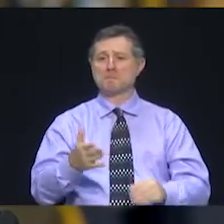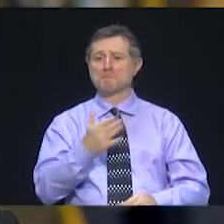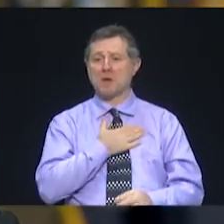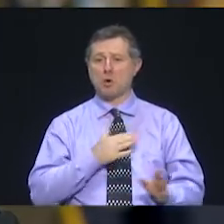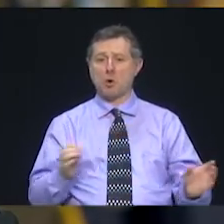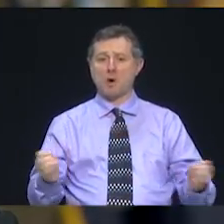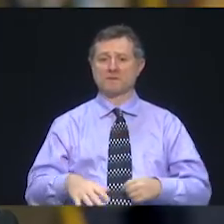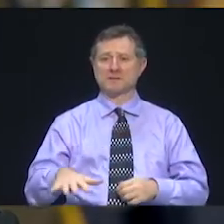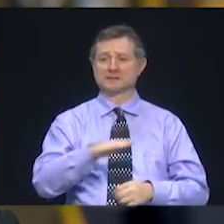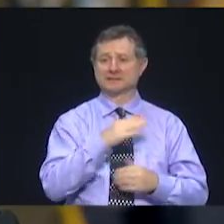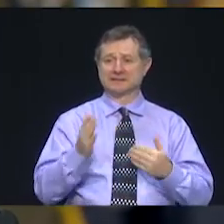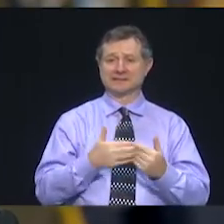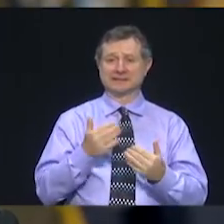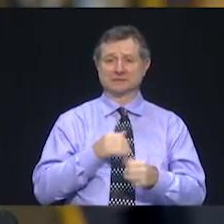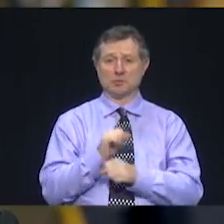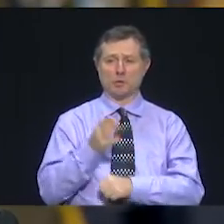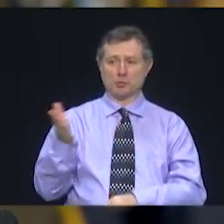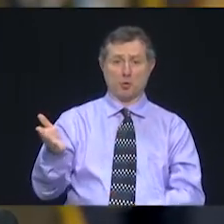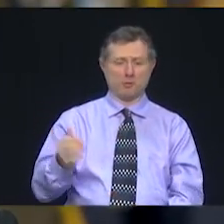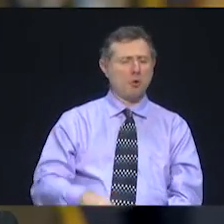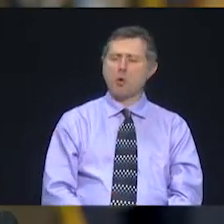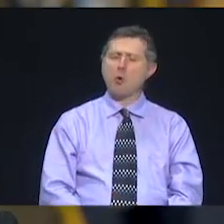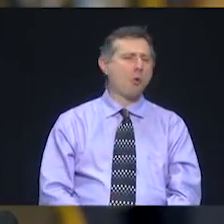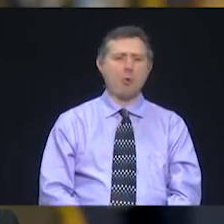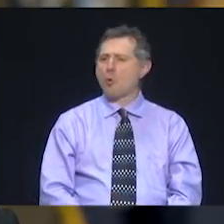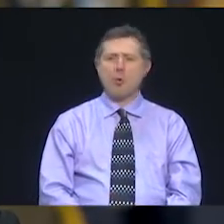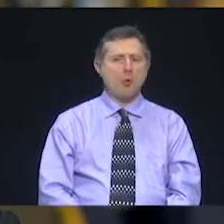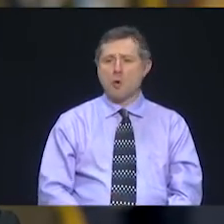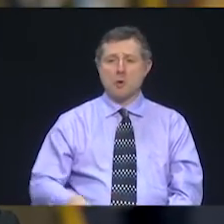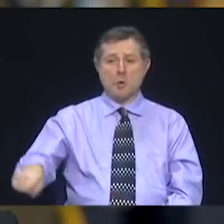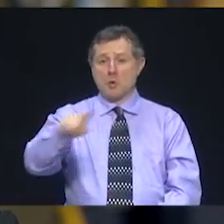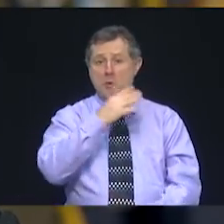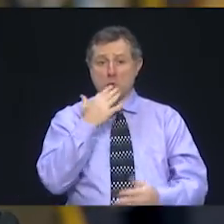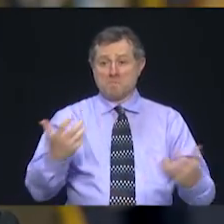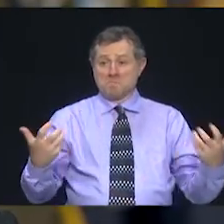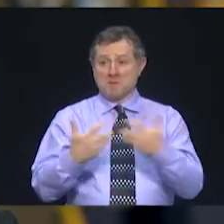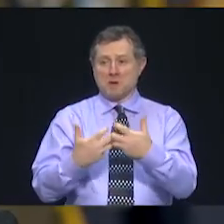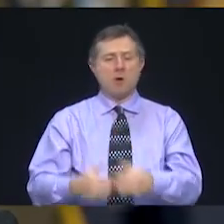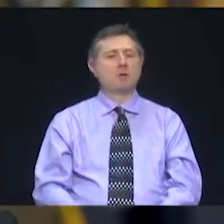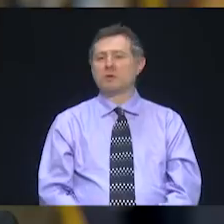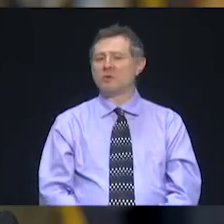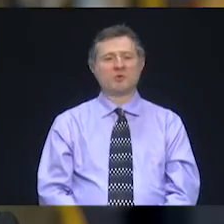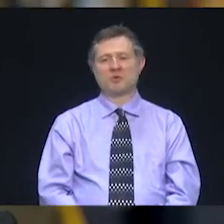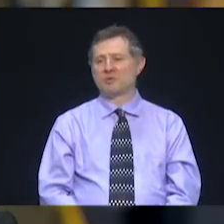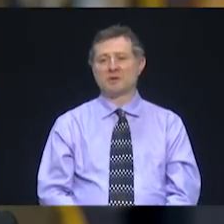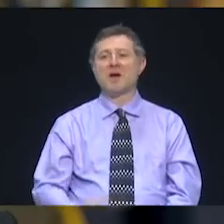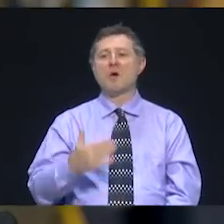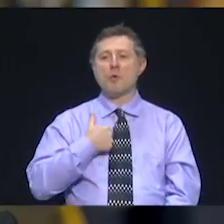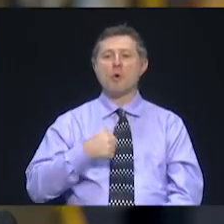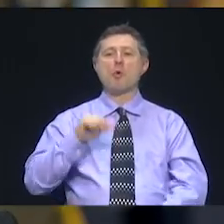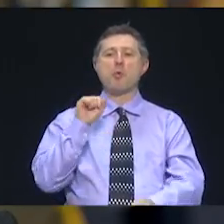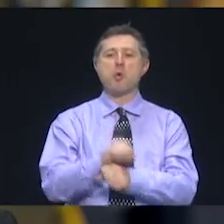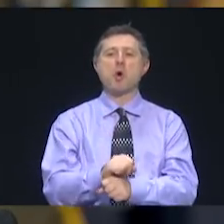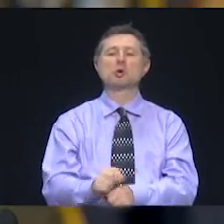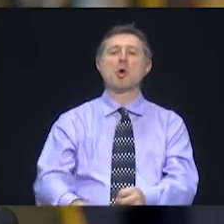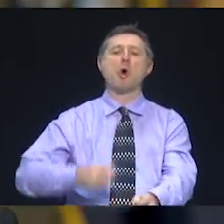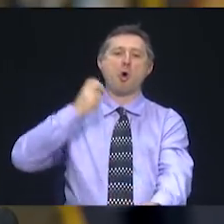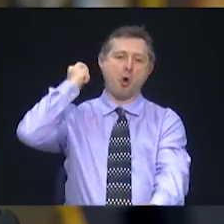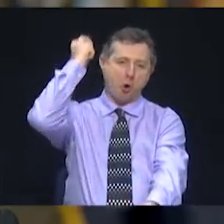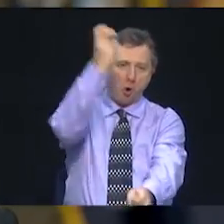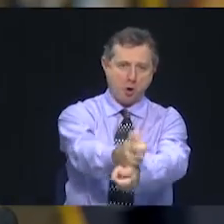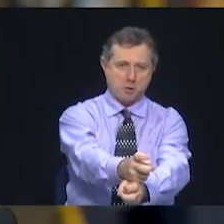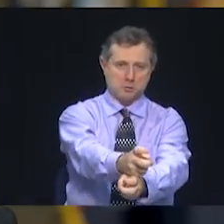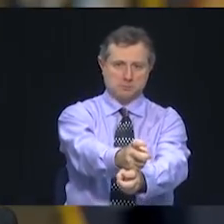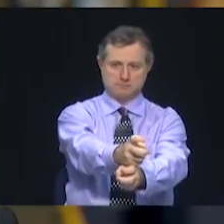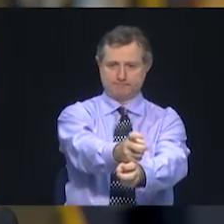to work and that it is not for everyone. We work really, really hard.